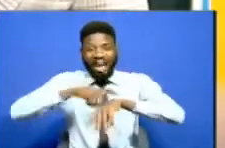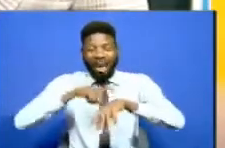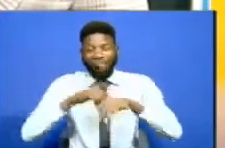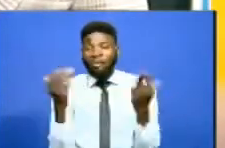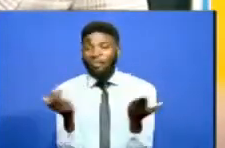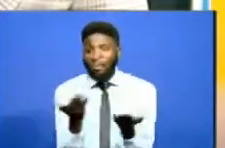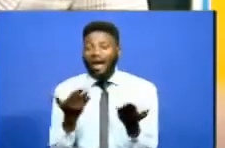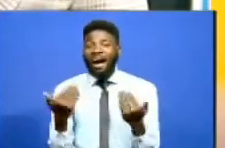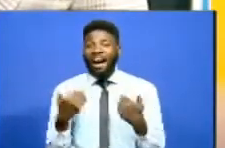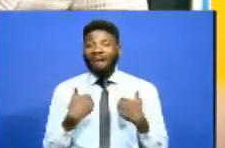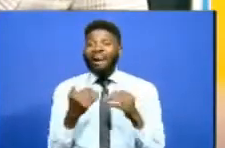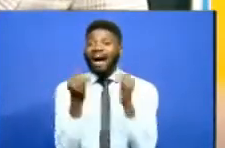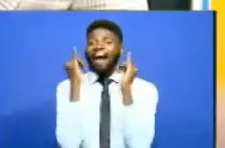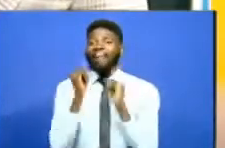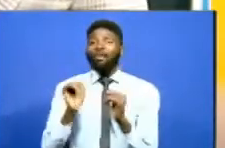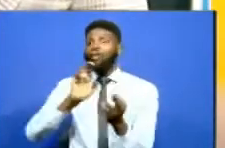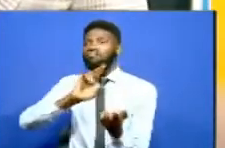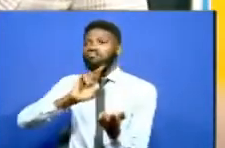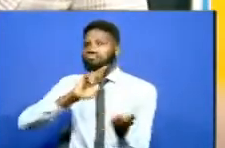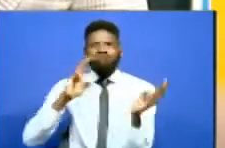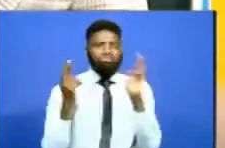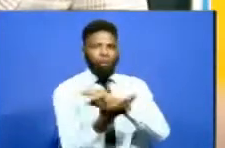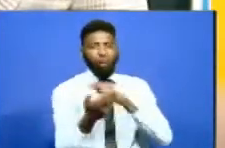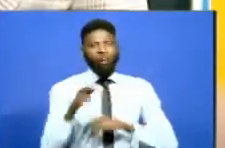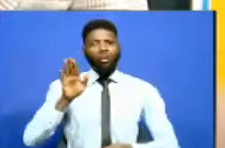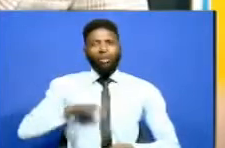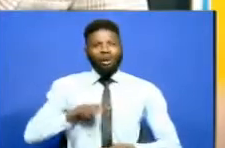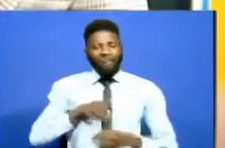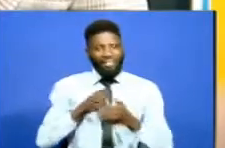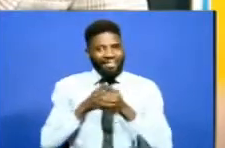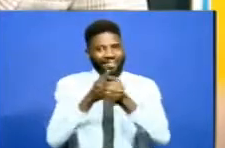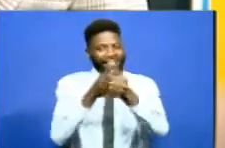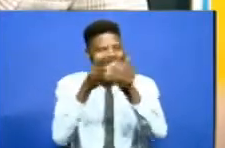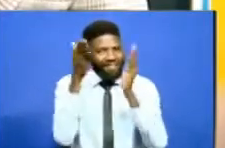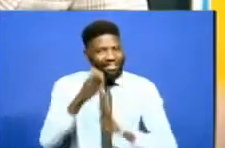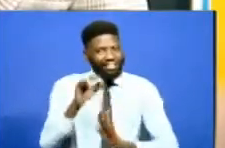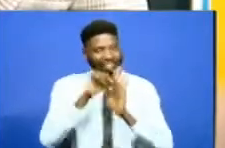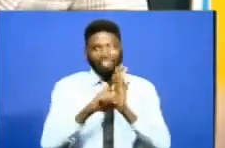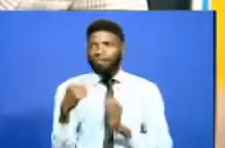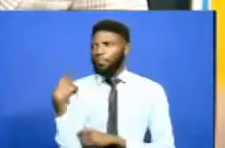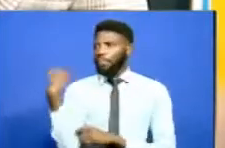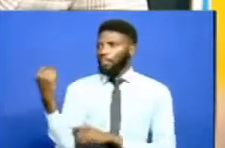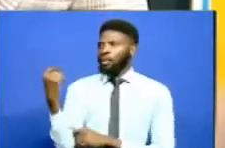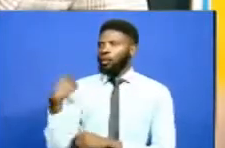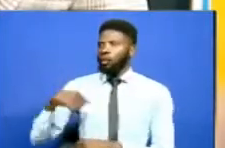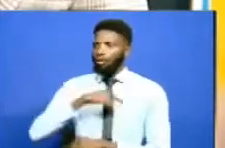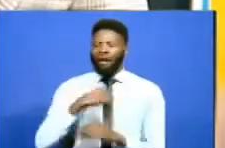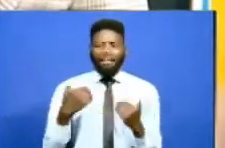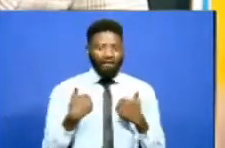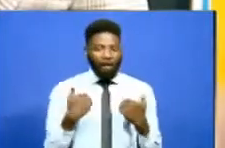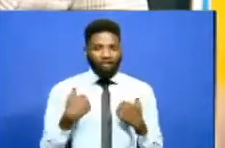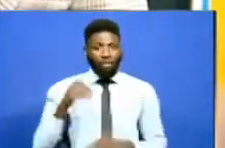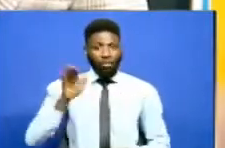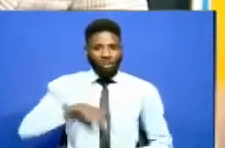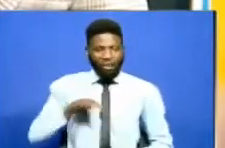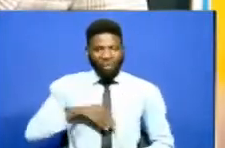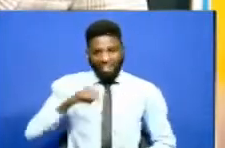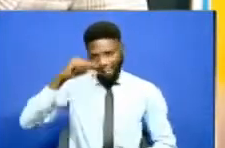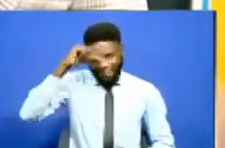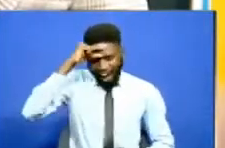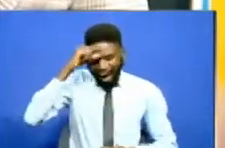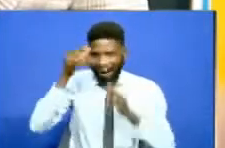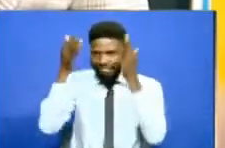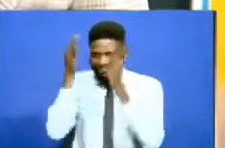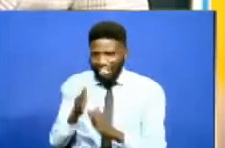a new revolution in women leadership. We just the other day had a crop of women governors who sort of acted